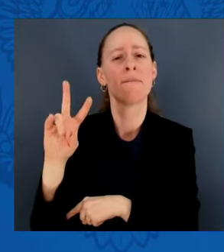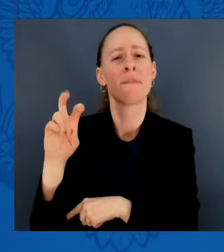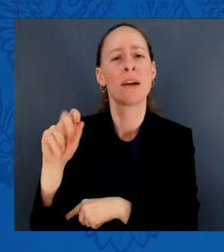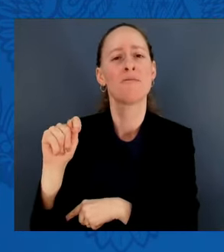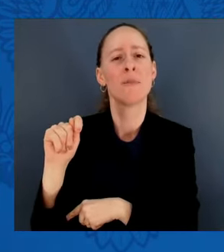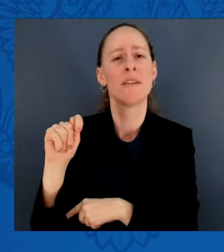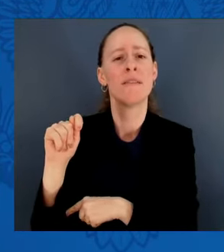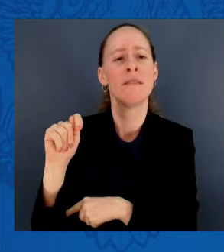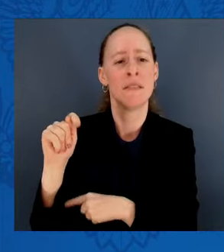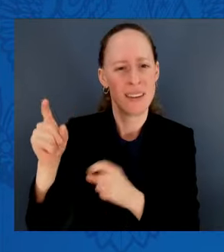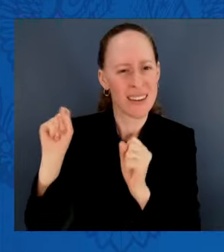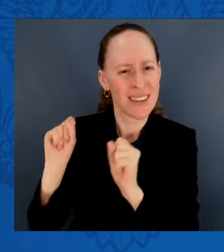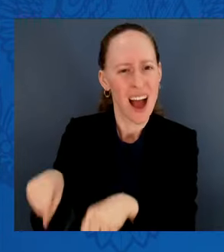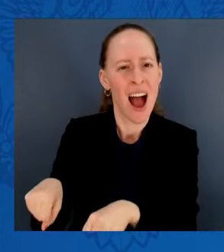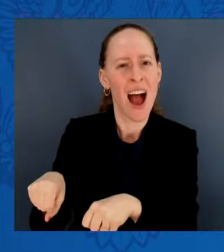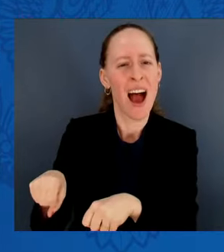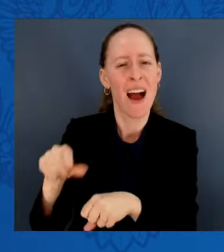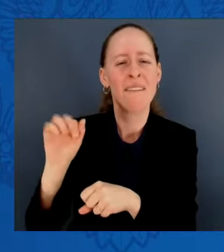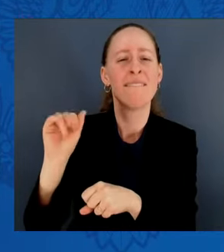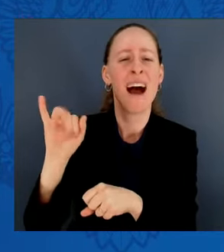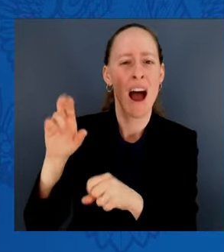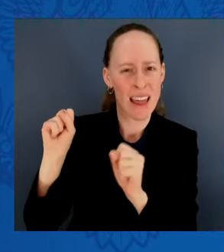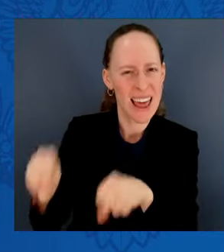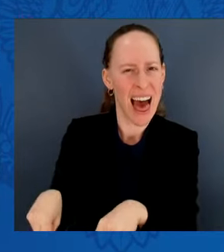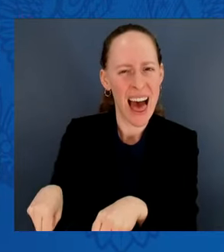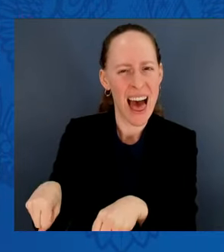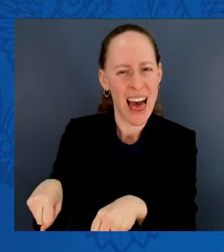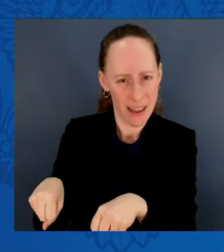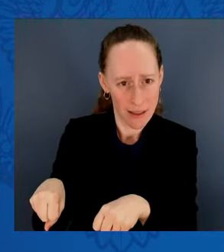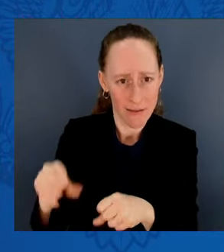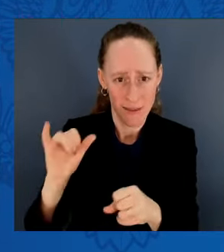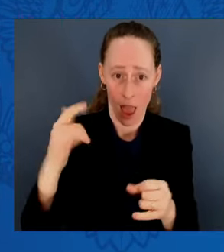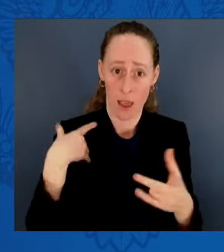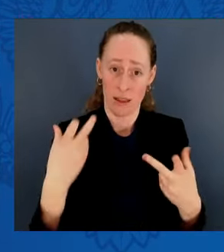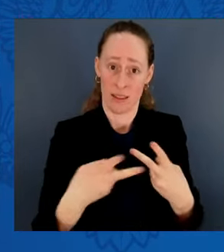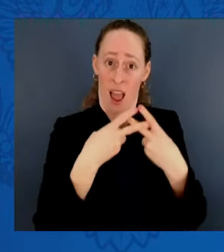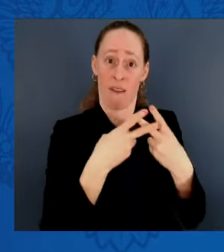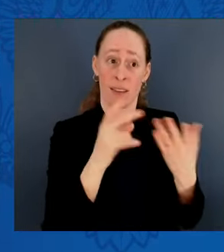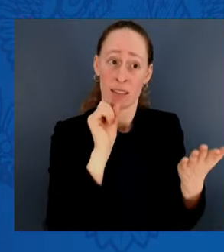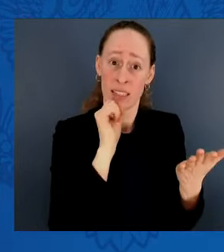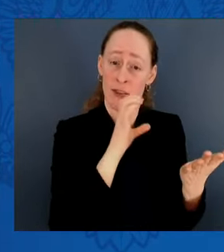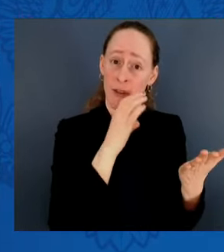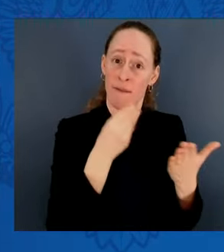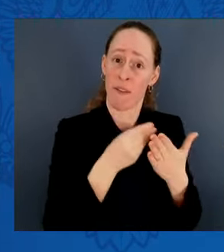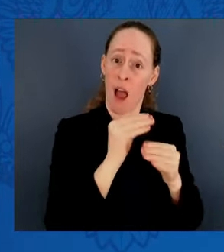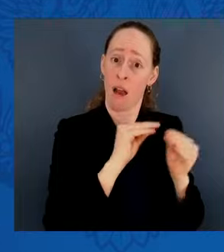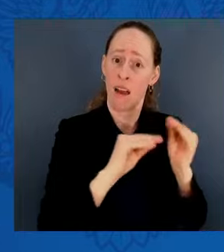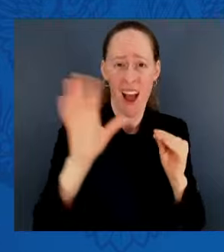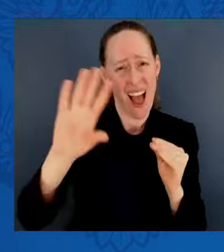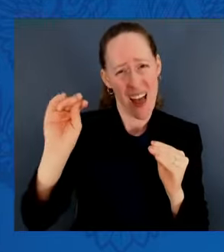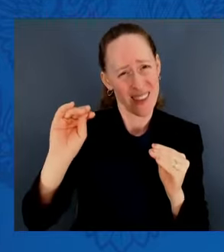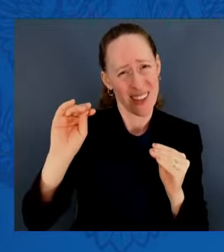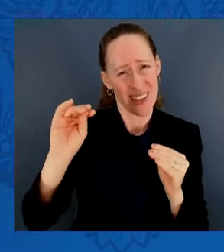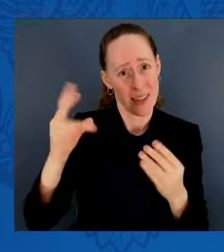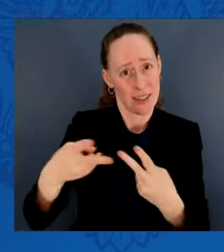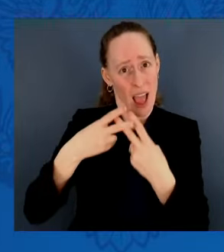It's saving taxpayers' money. We cut the federal deficit by $160 billion.